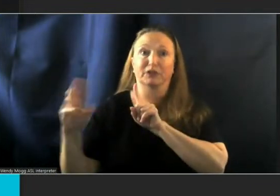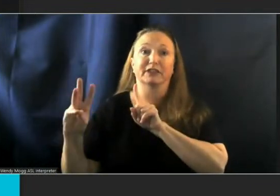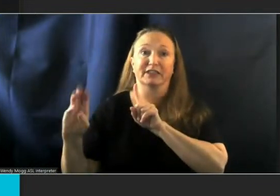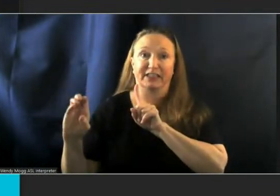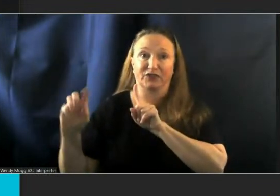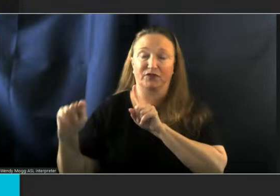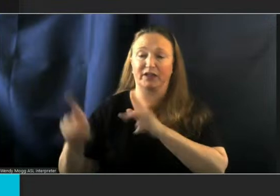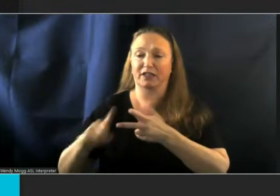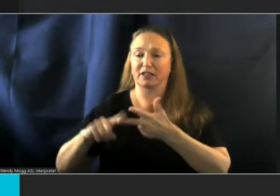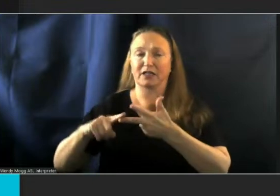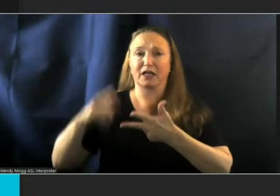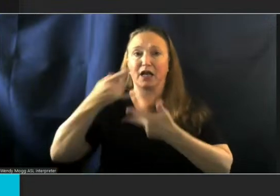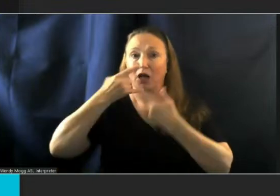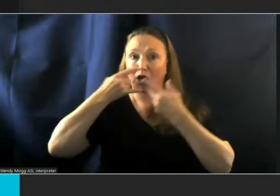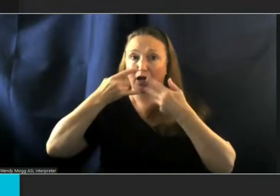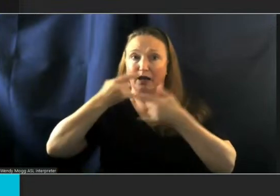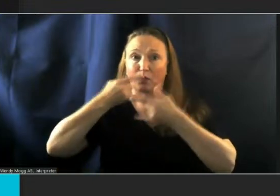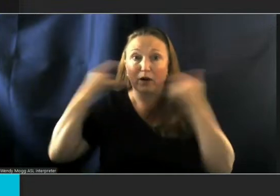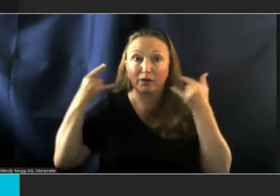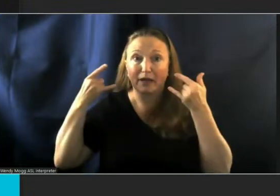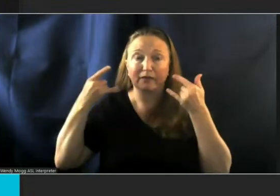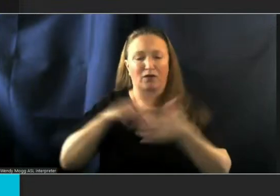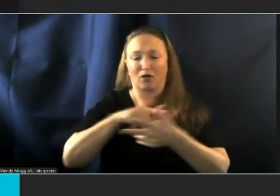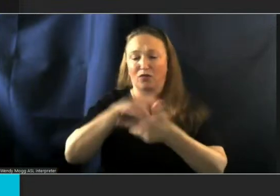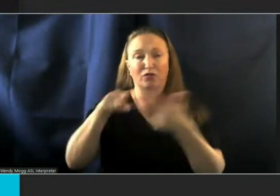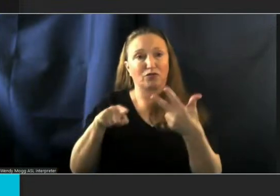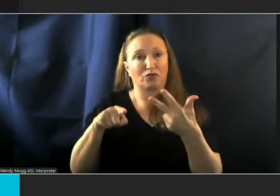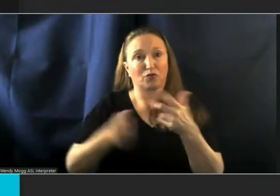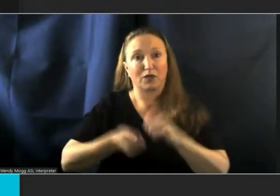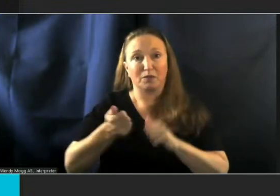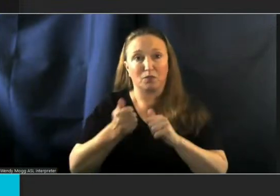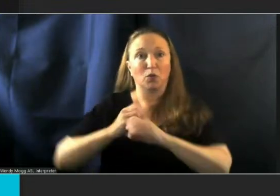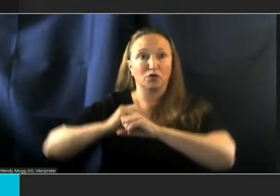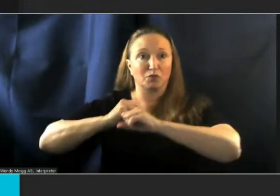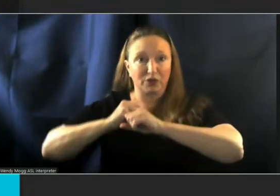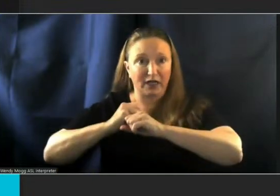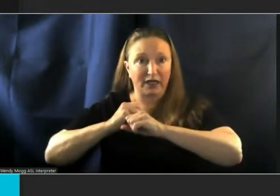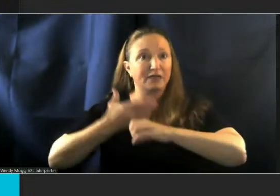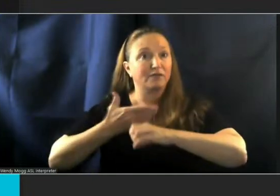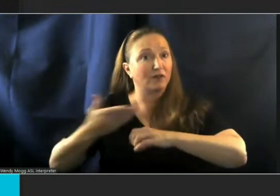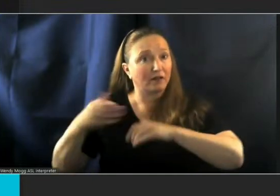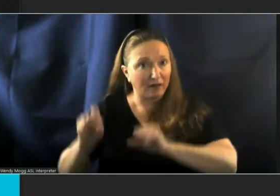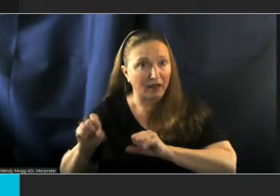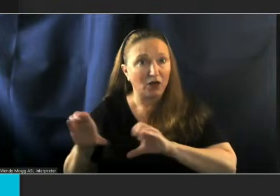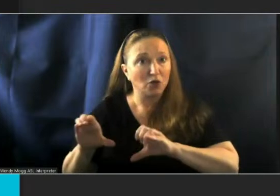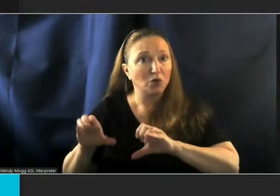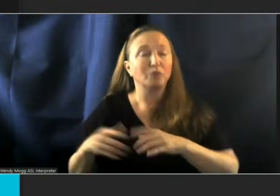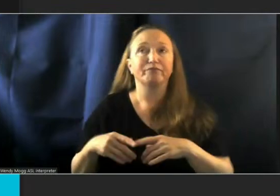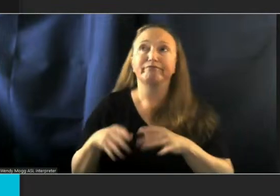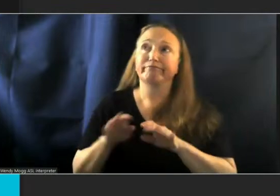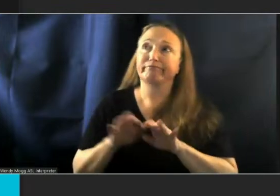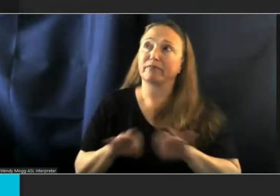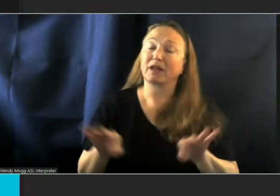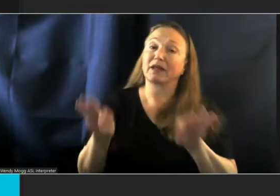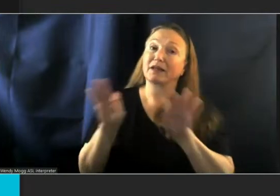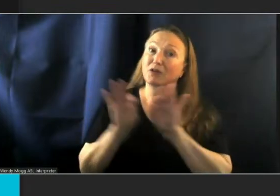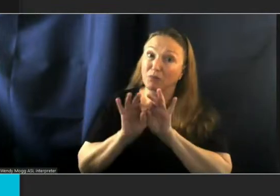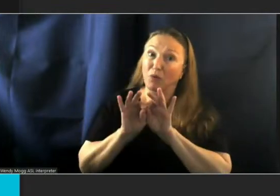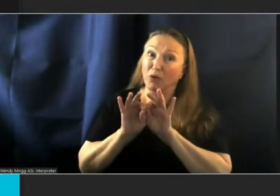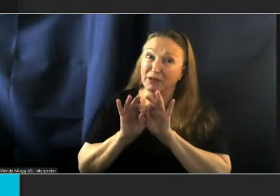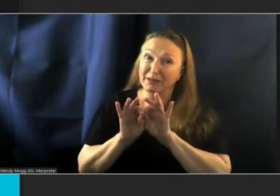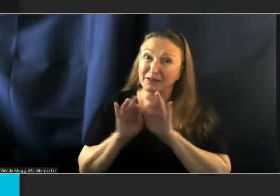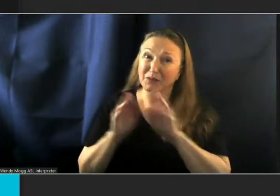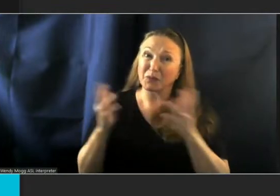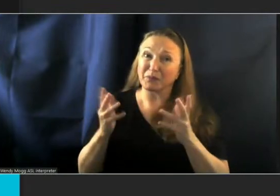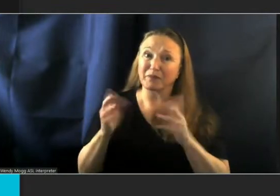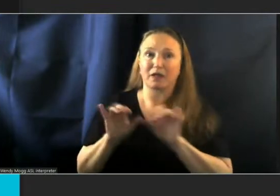things that continue to be protective for us. And then, so importantly, stay home when you're sick. When